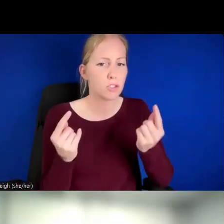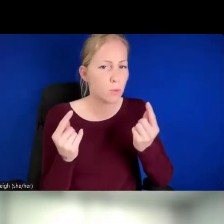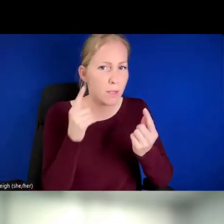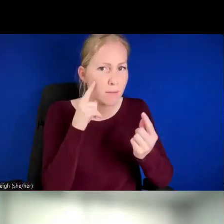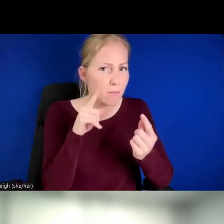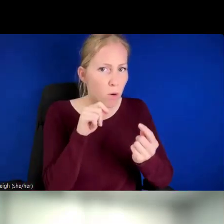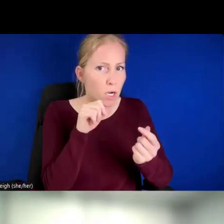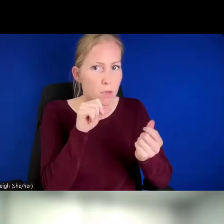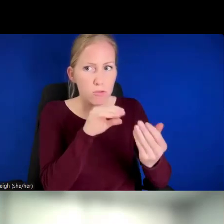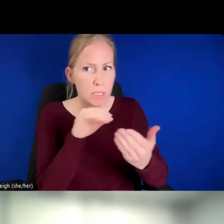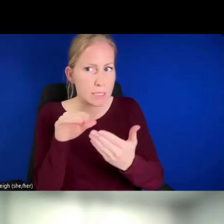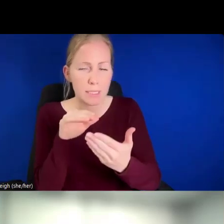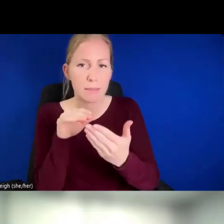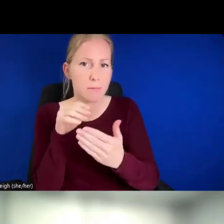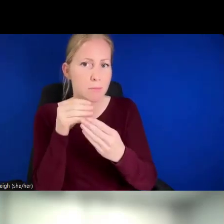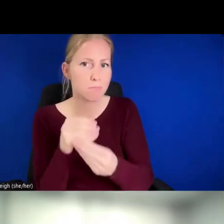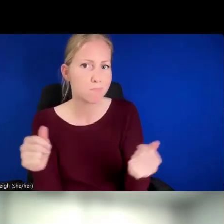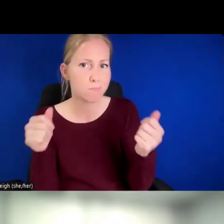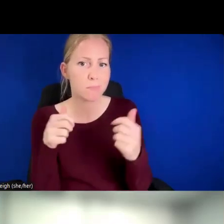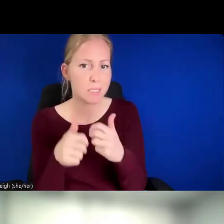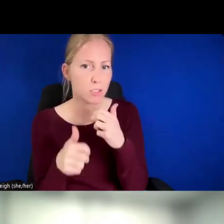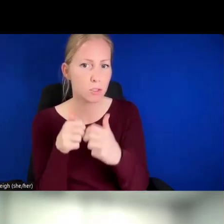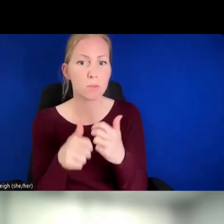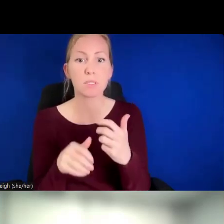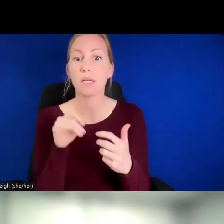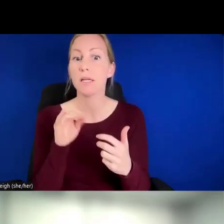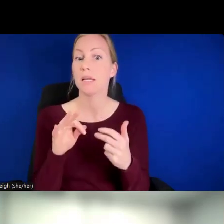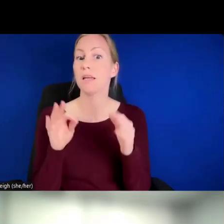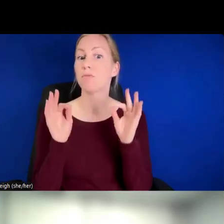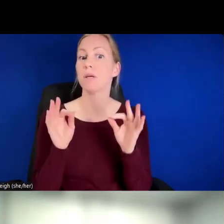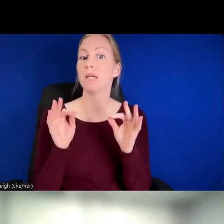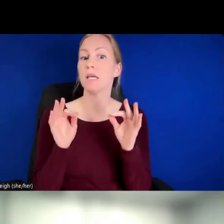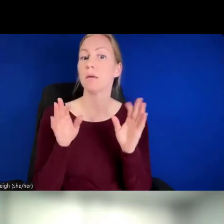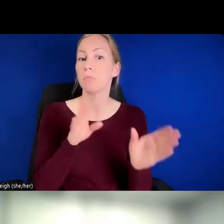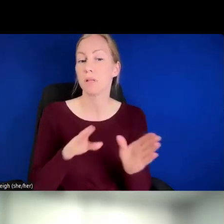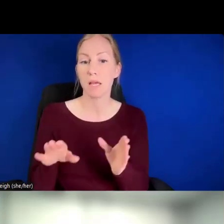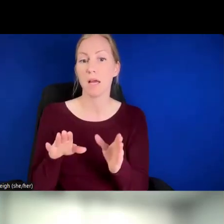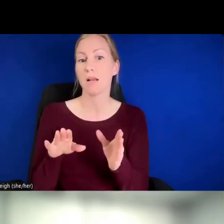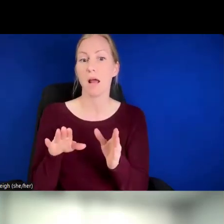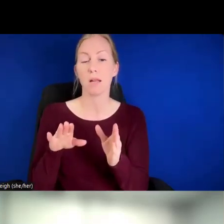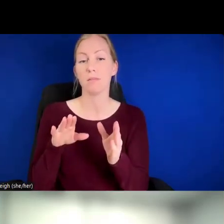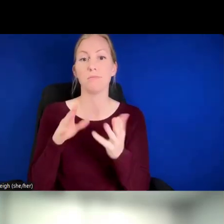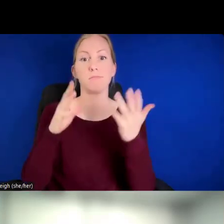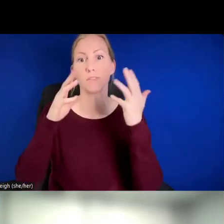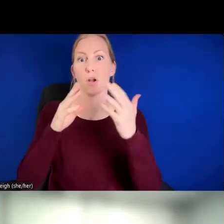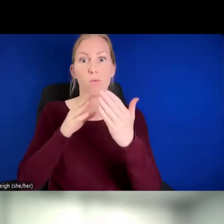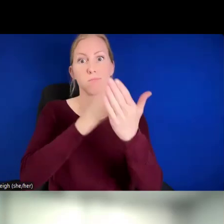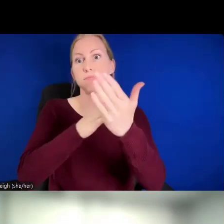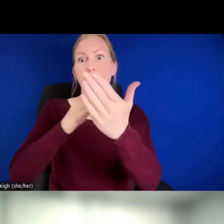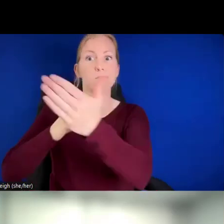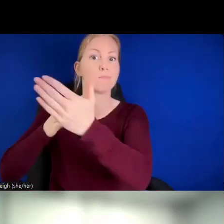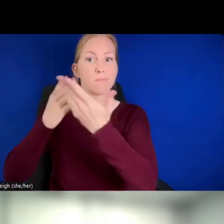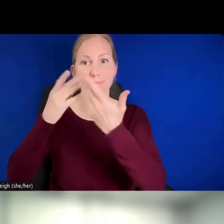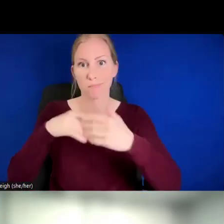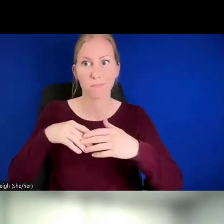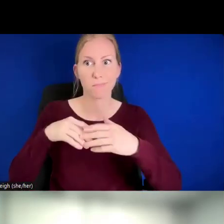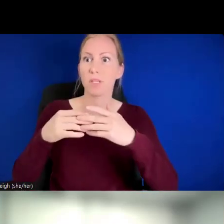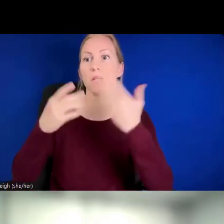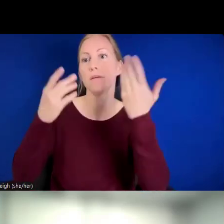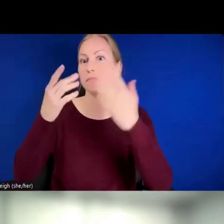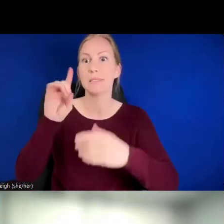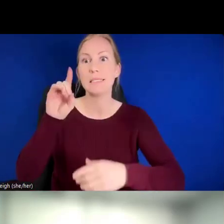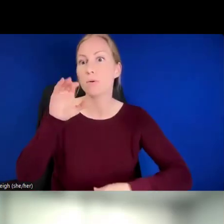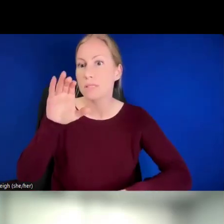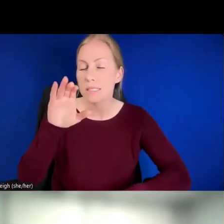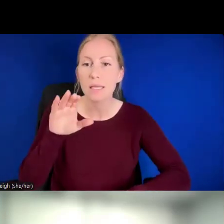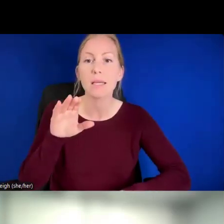these issues, and if we plan on taking any other legal actions, i.e., suing the Department of Corrections